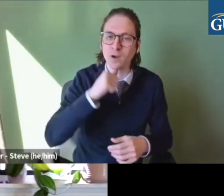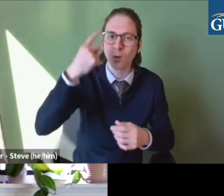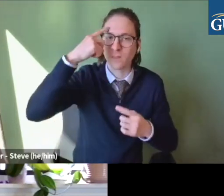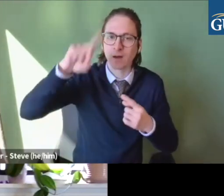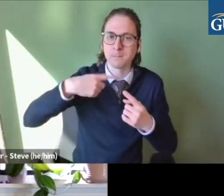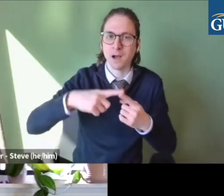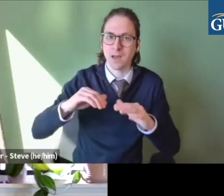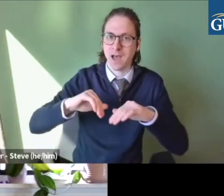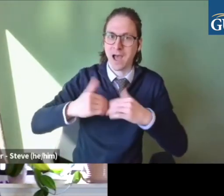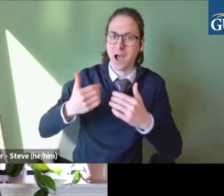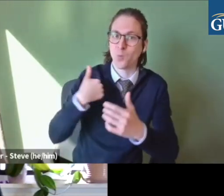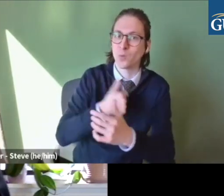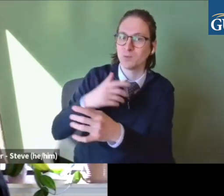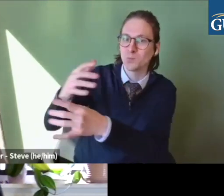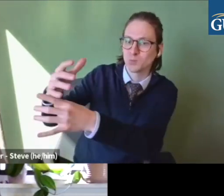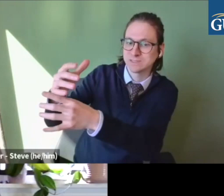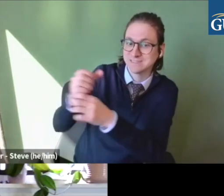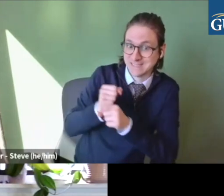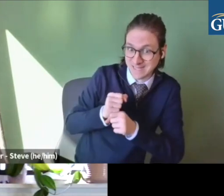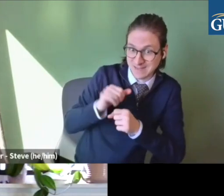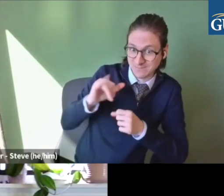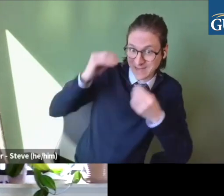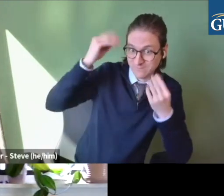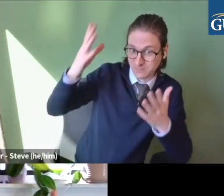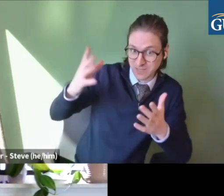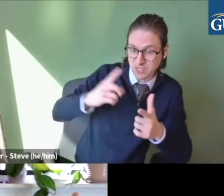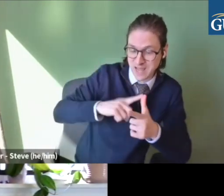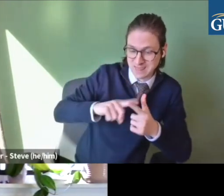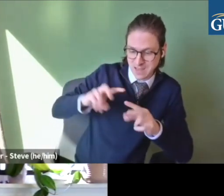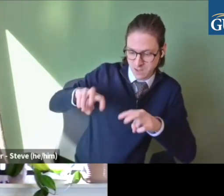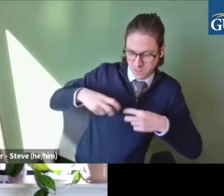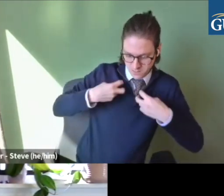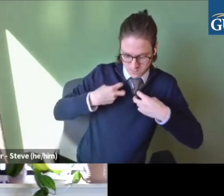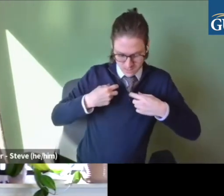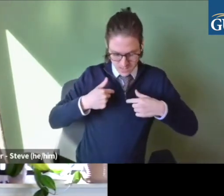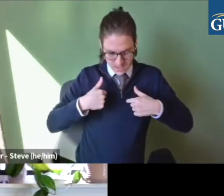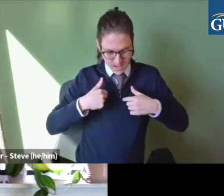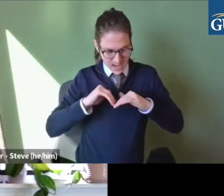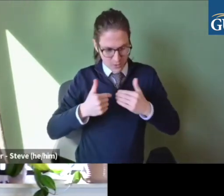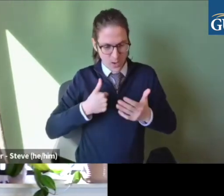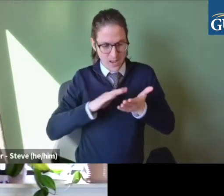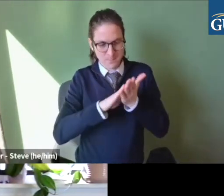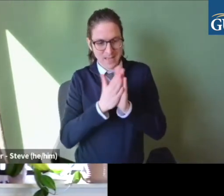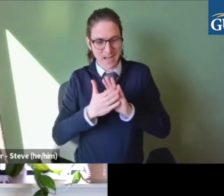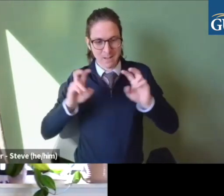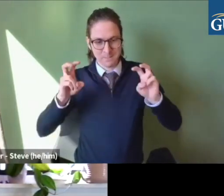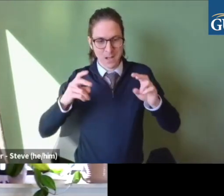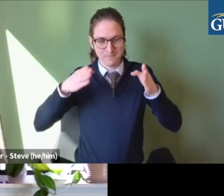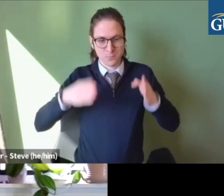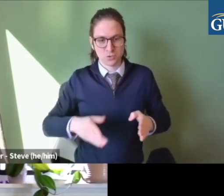the person so that they become somebody who is educated, right? Somebody who goes out into the